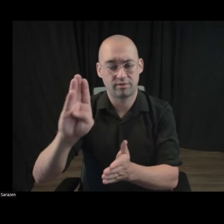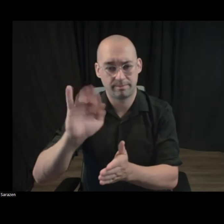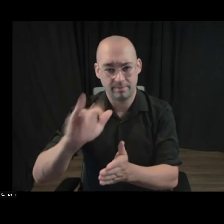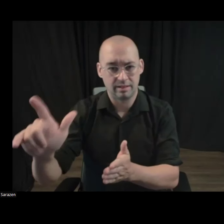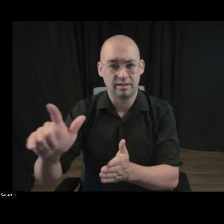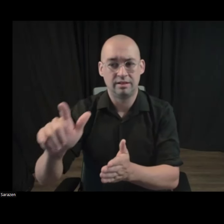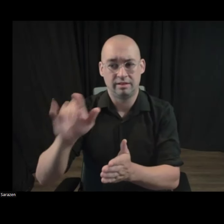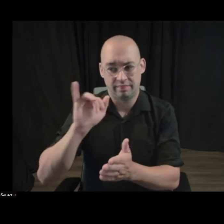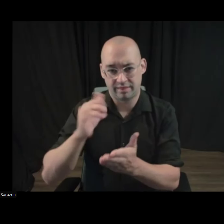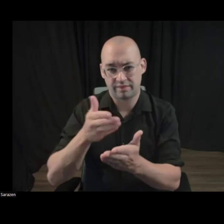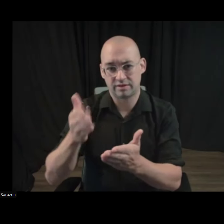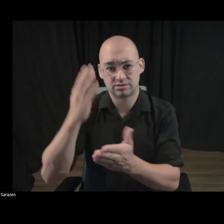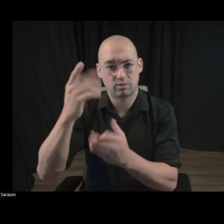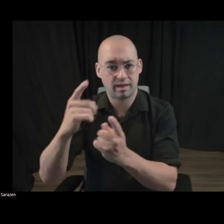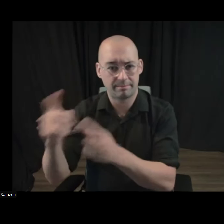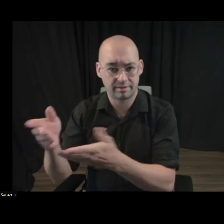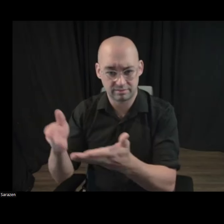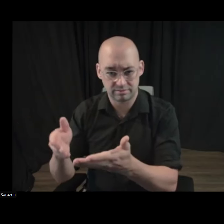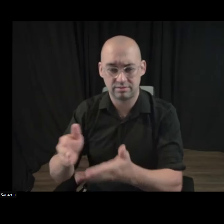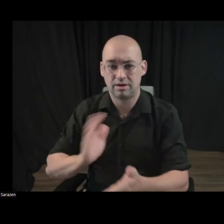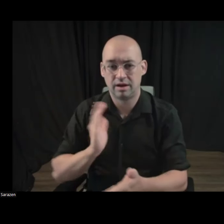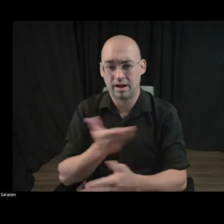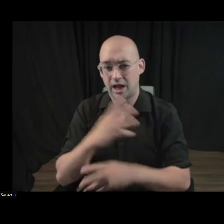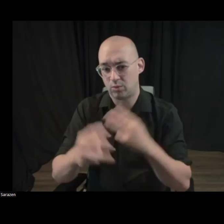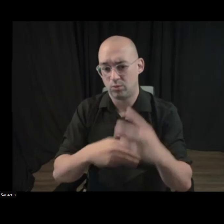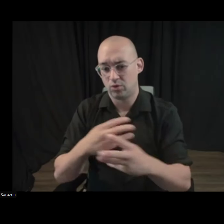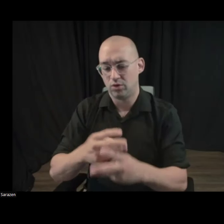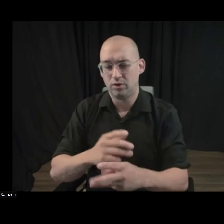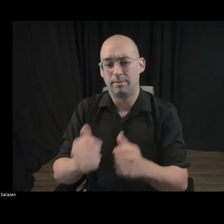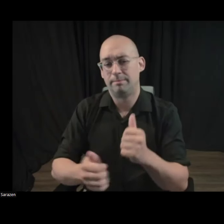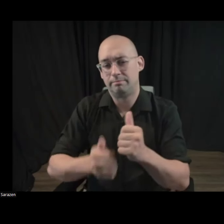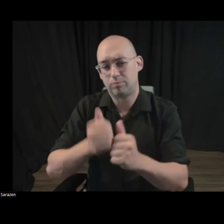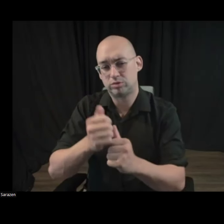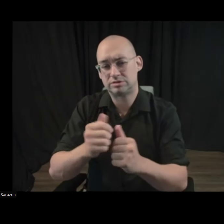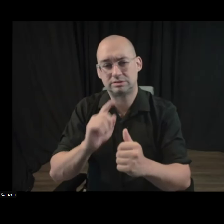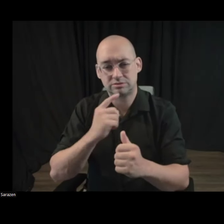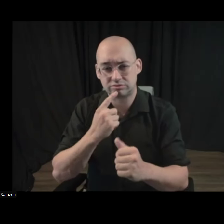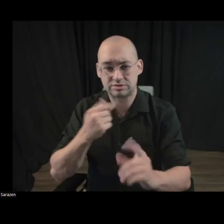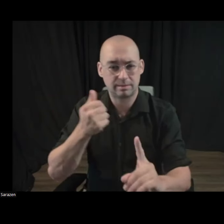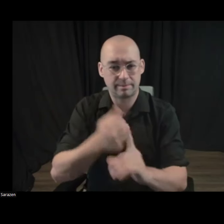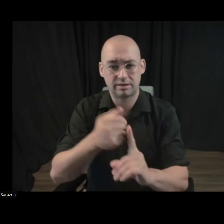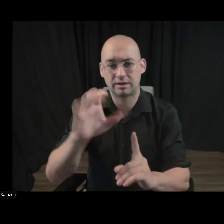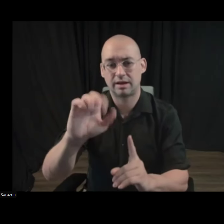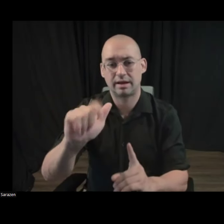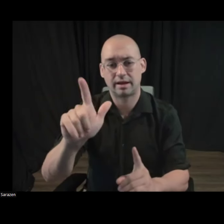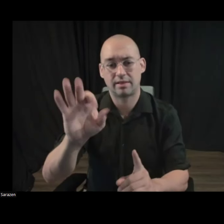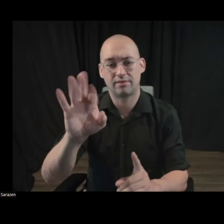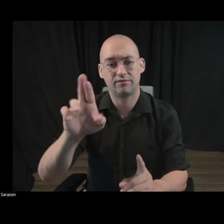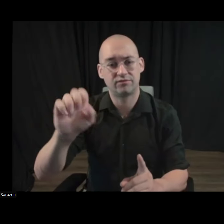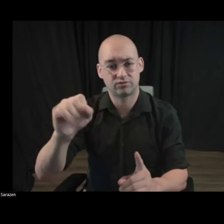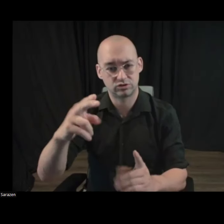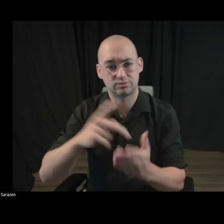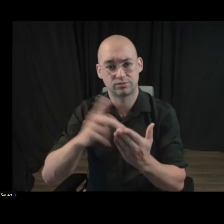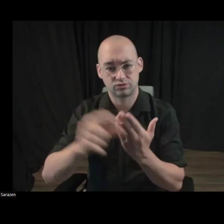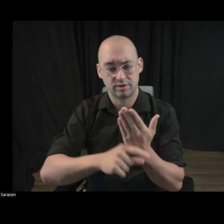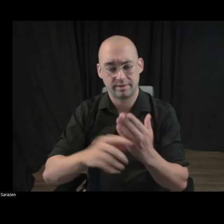we have been most severely impacted by the reductions to the CalFresh program, CalFresh Healthy Living and